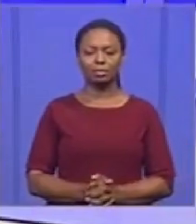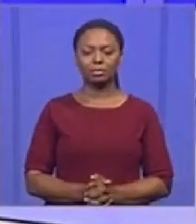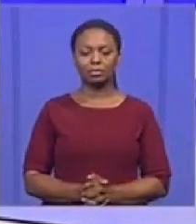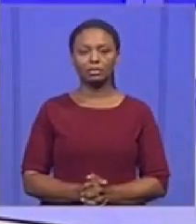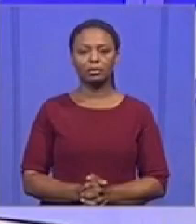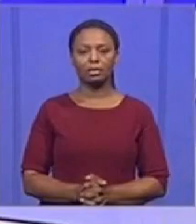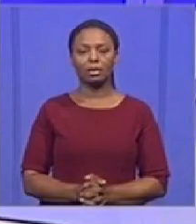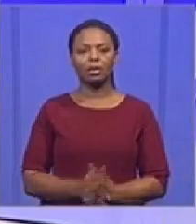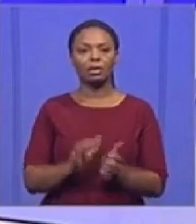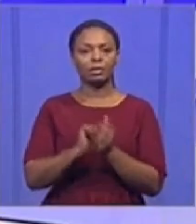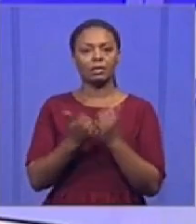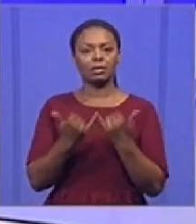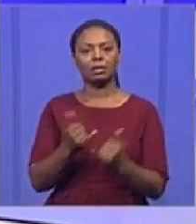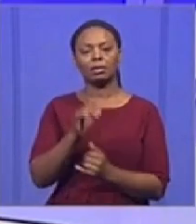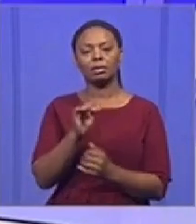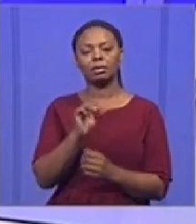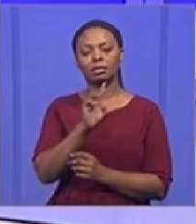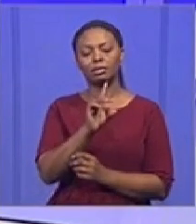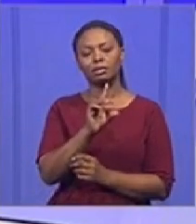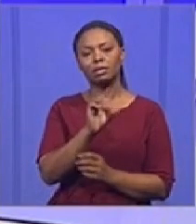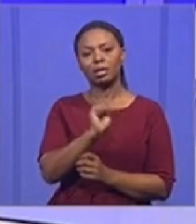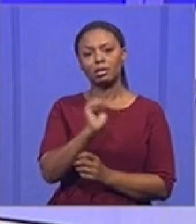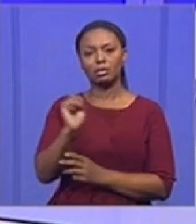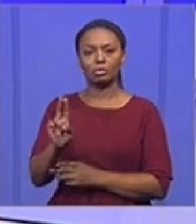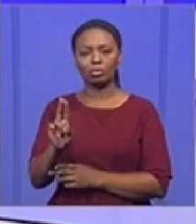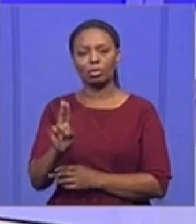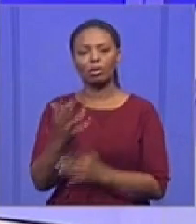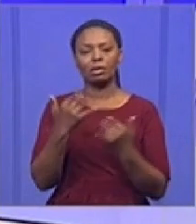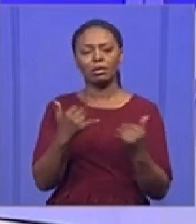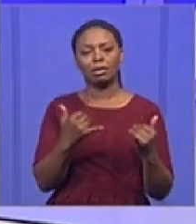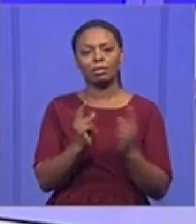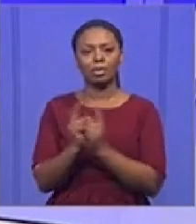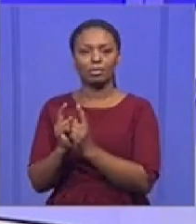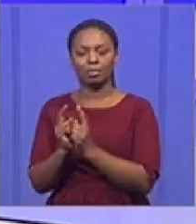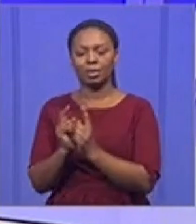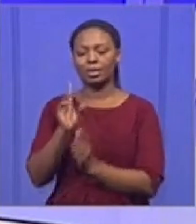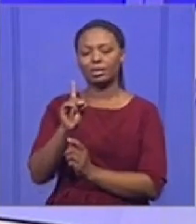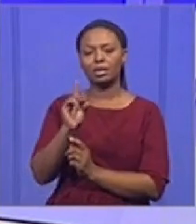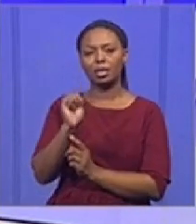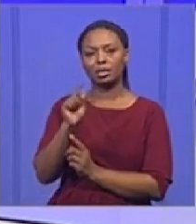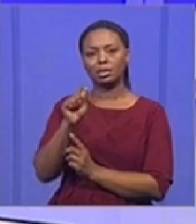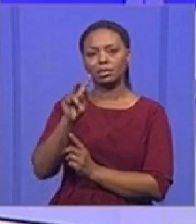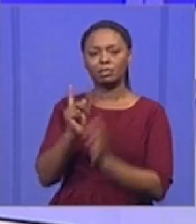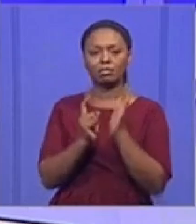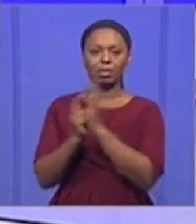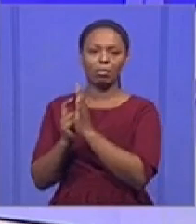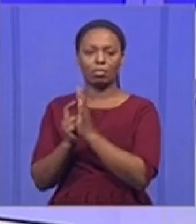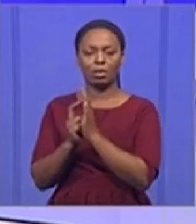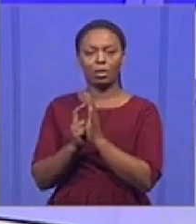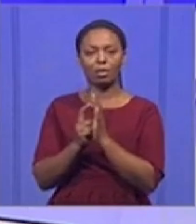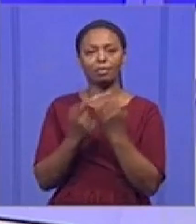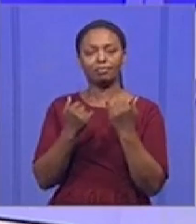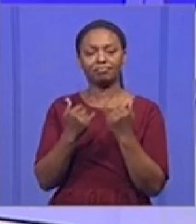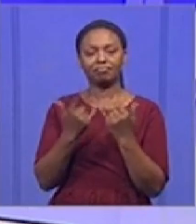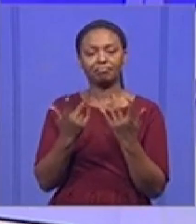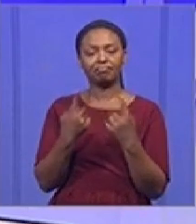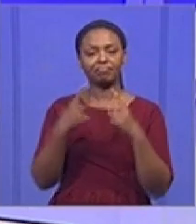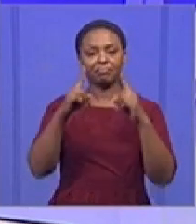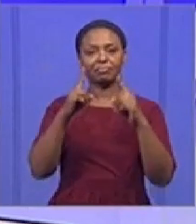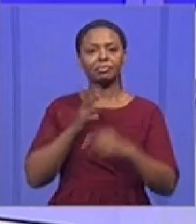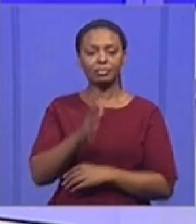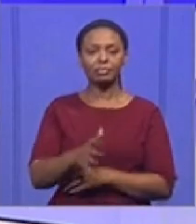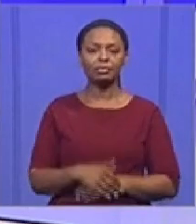Mo metshamekong SuperSport United e ikaelela go konosetsa setlha sa DStv Premiership ka noto e kwa godimo. Setlhopha seno